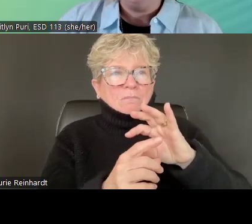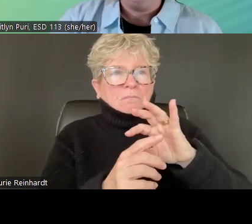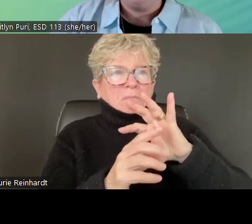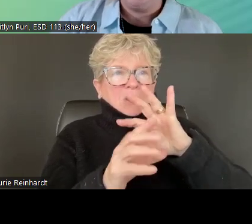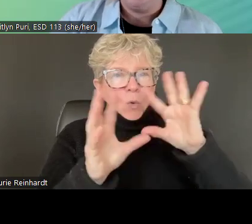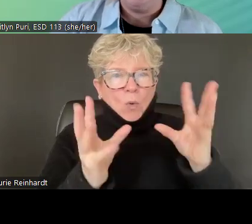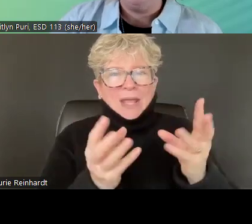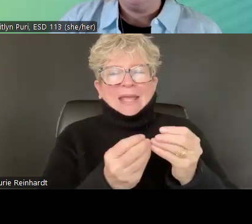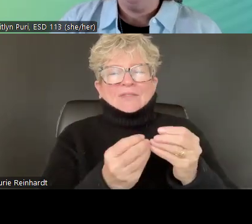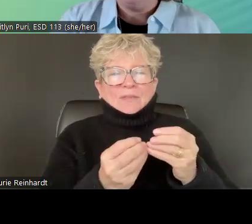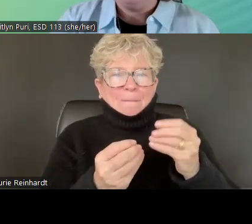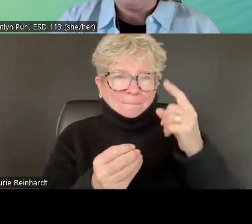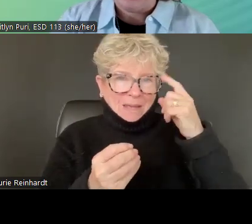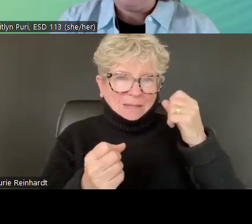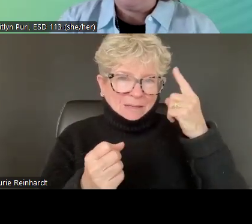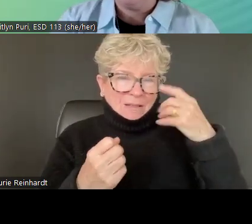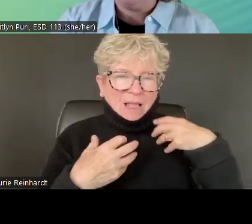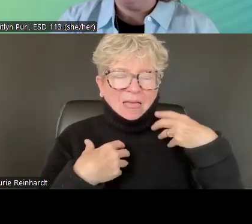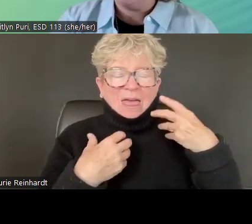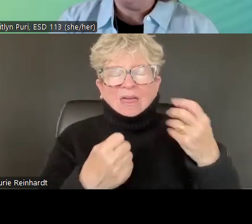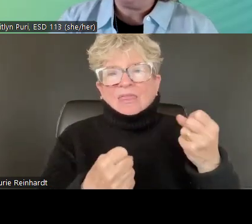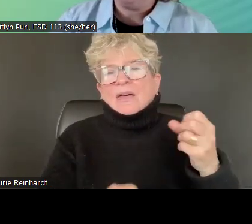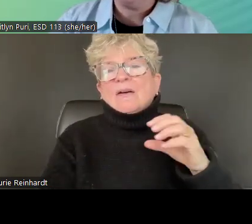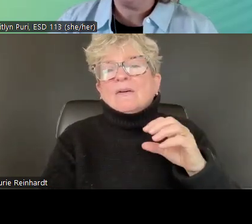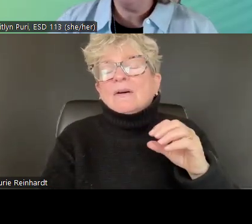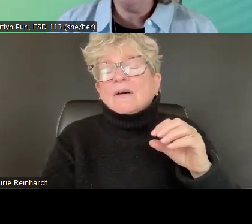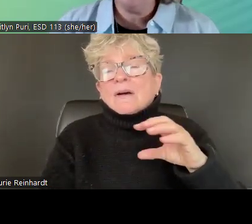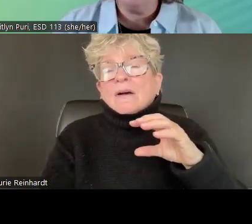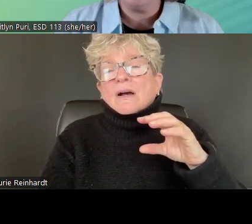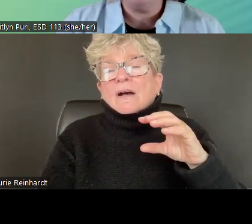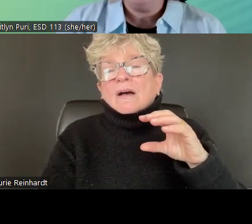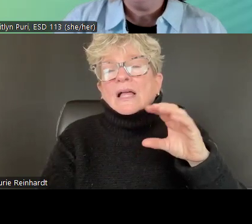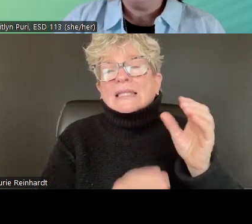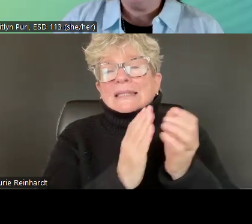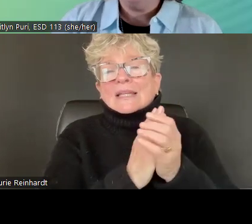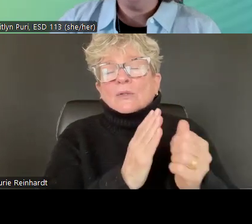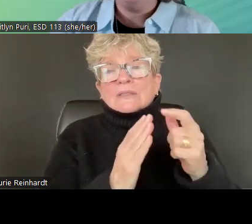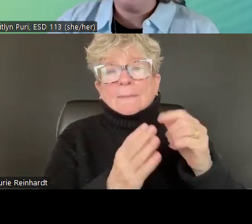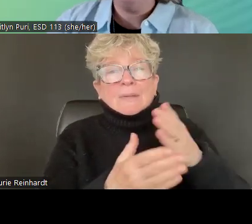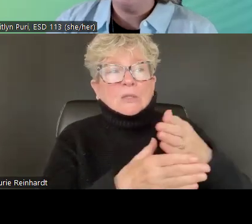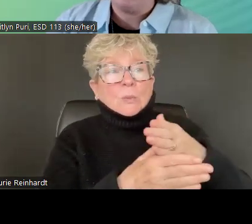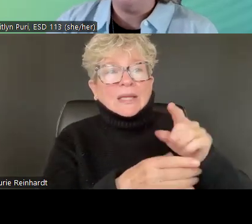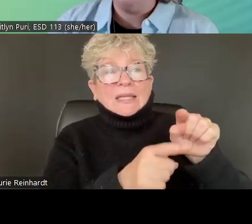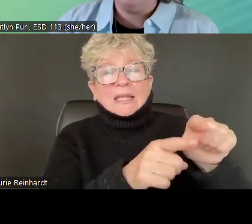literacy between the community and ourselves. So some of the